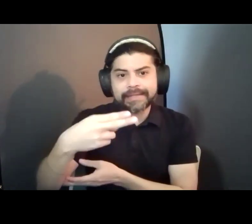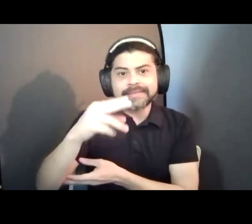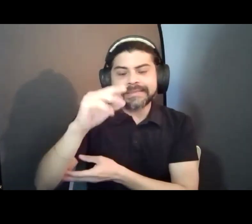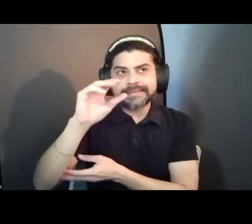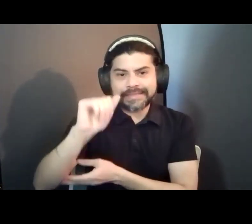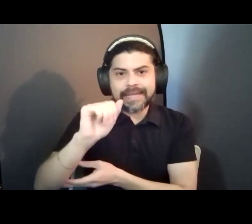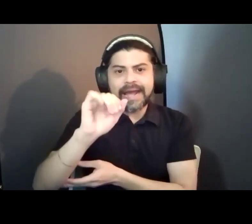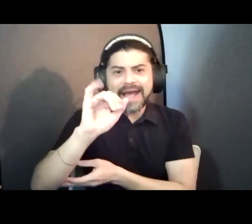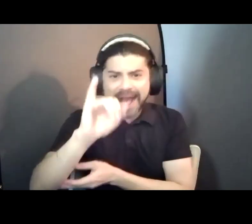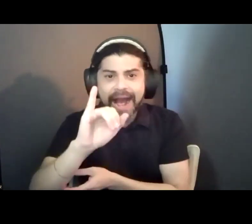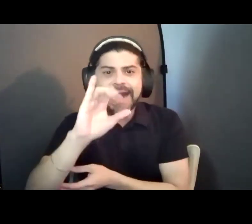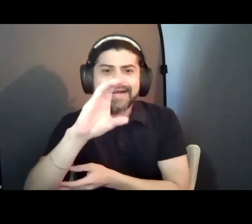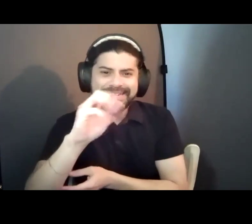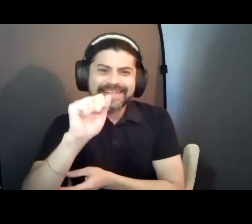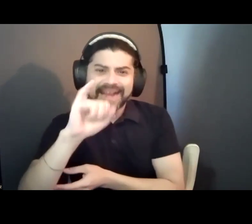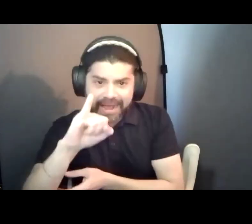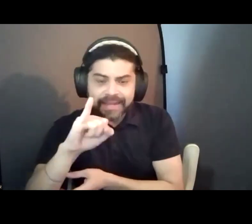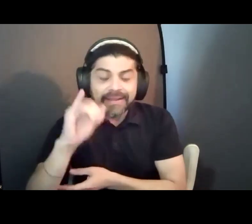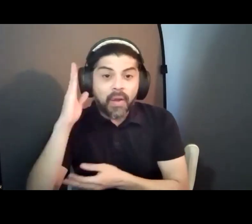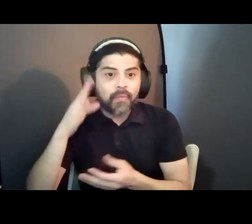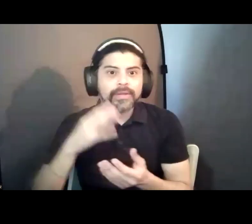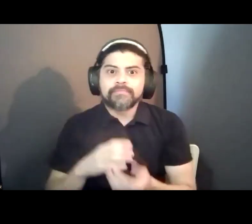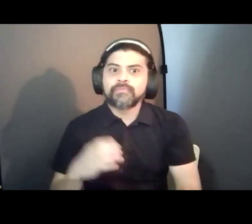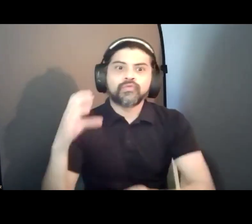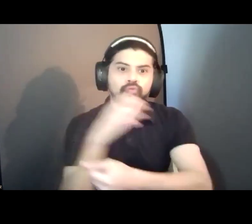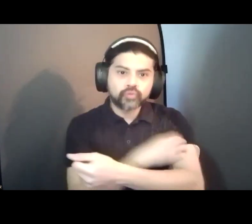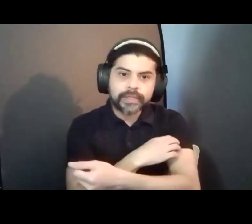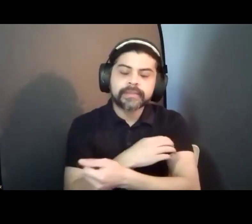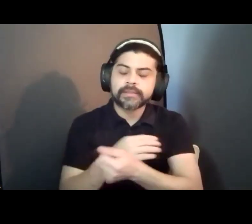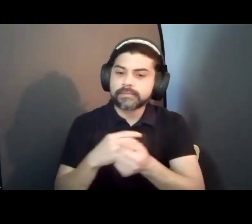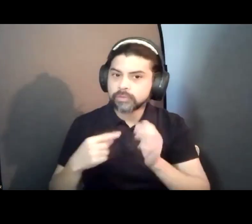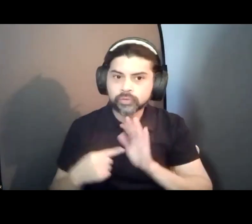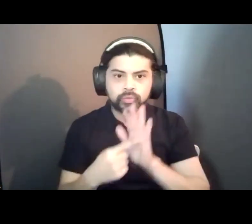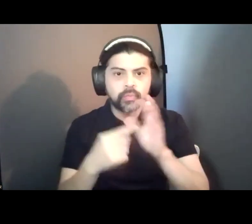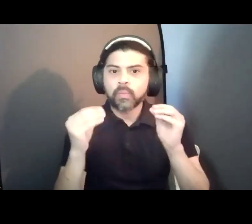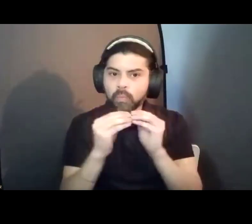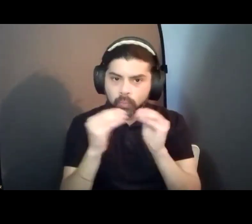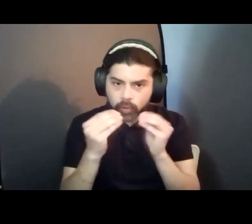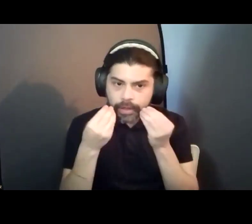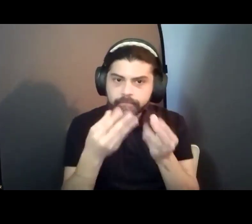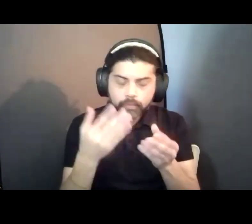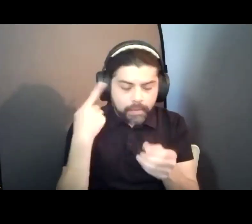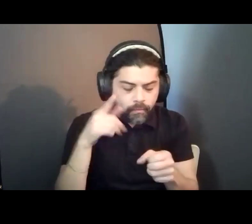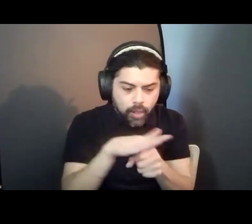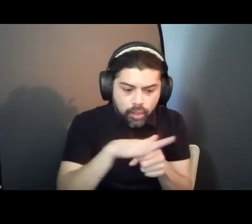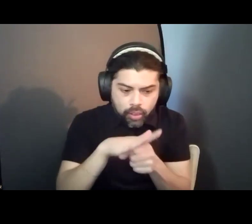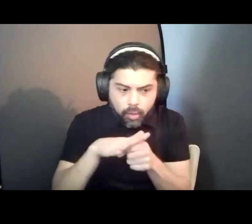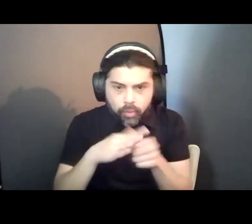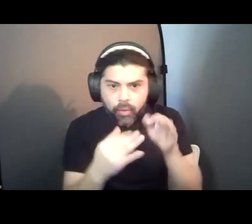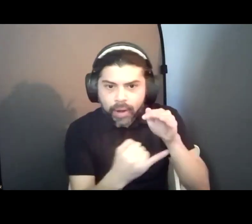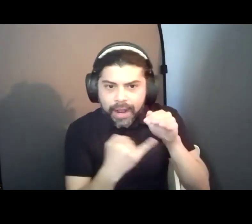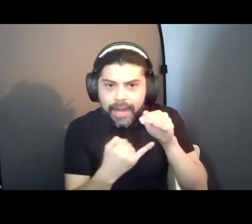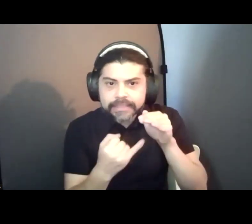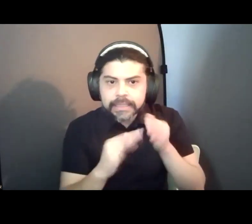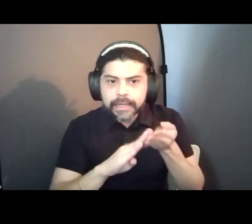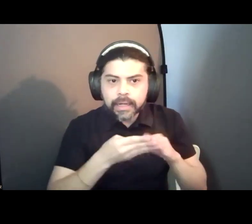again is intended to strengthen and shore up the efforts that are happening in local, regional, rural communities in